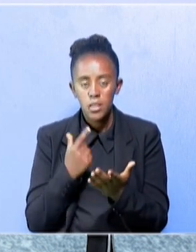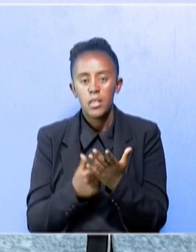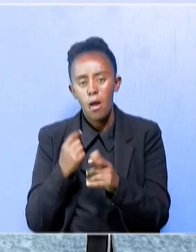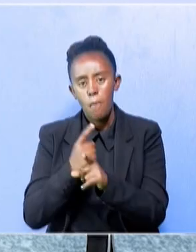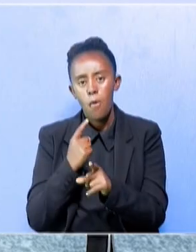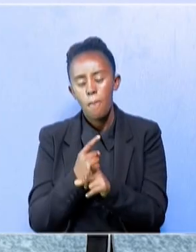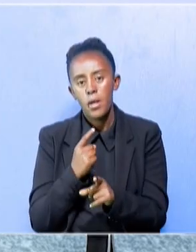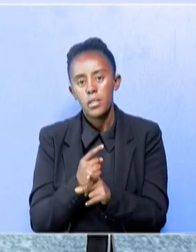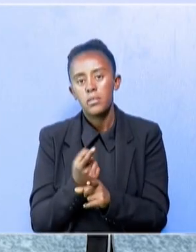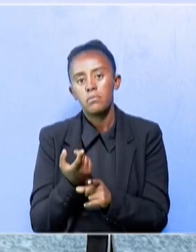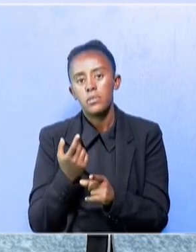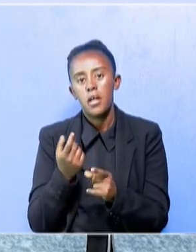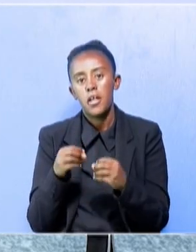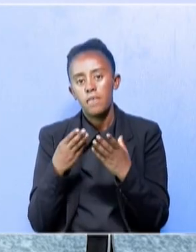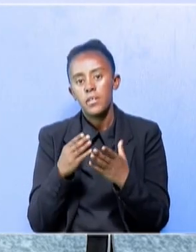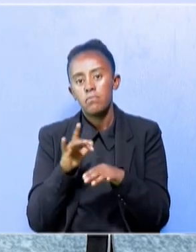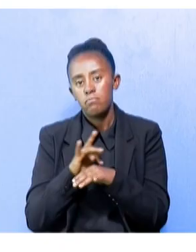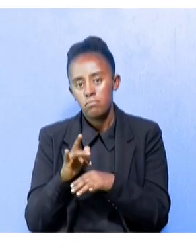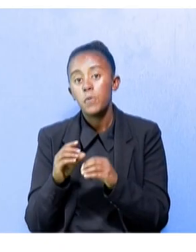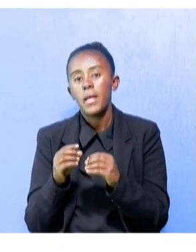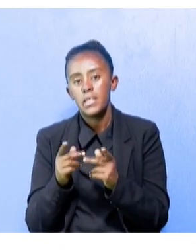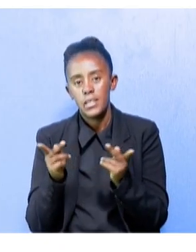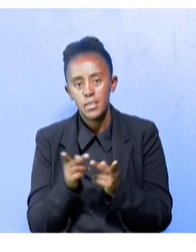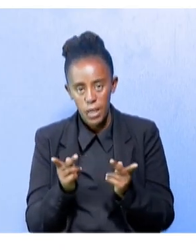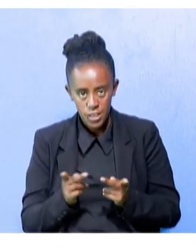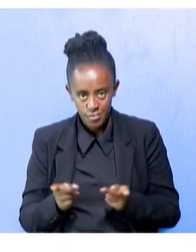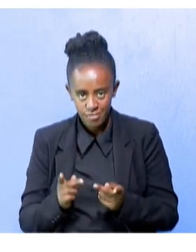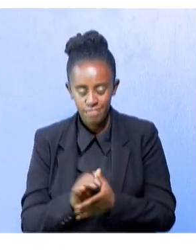appropriate place of the given spaces. Good.